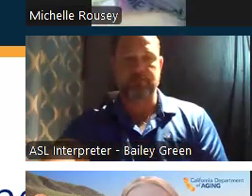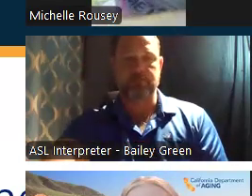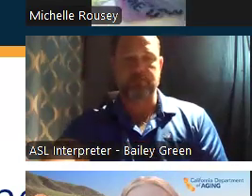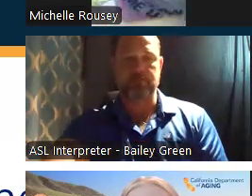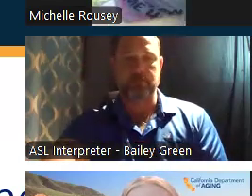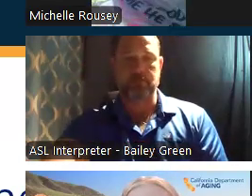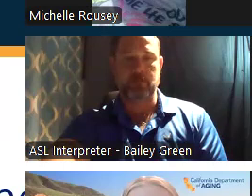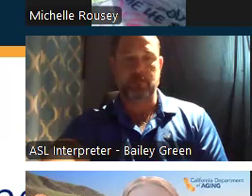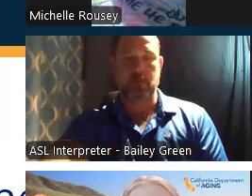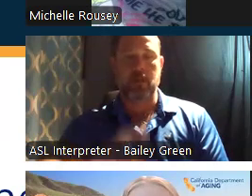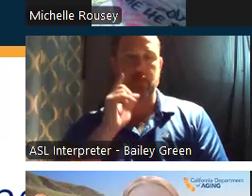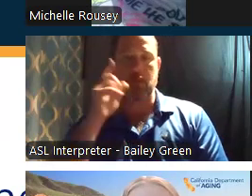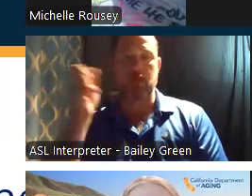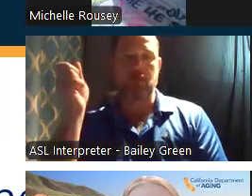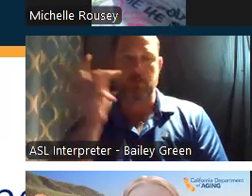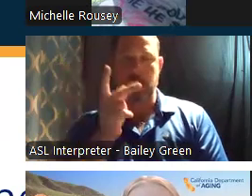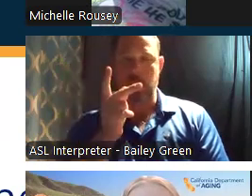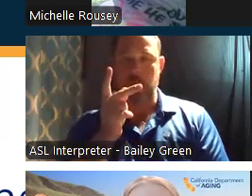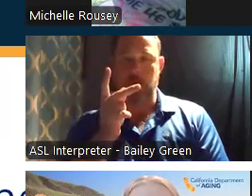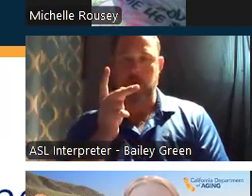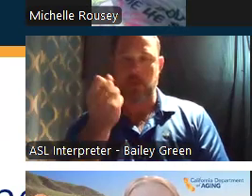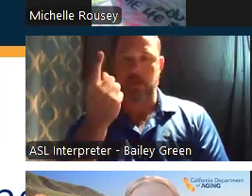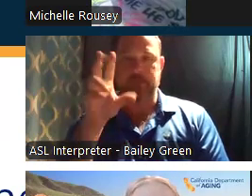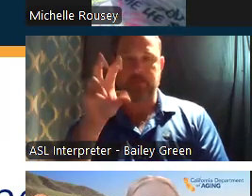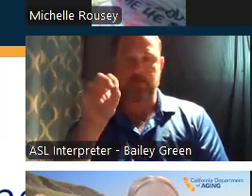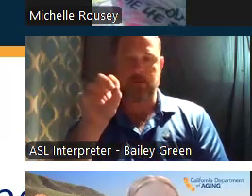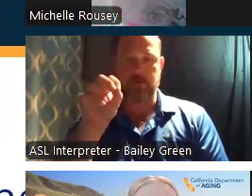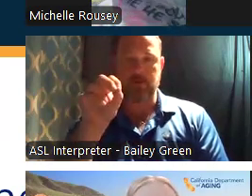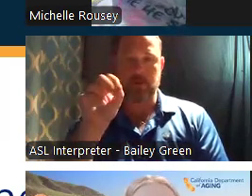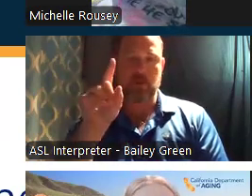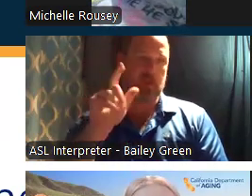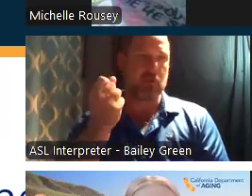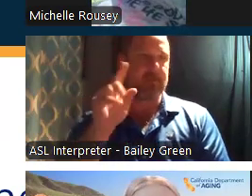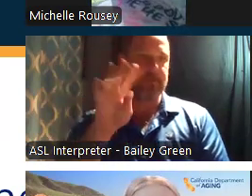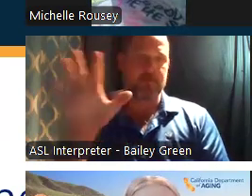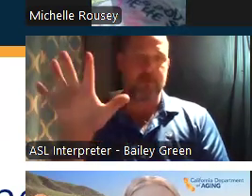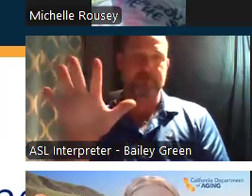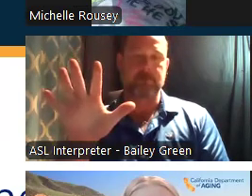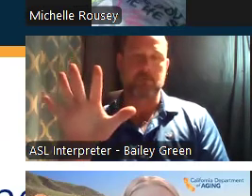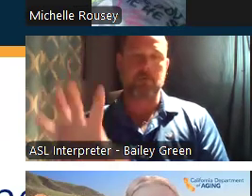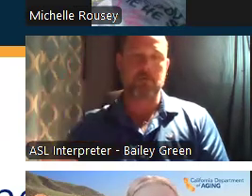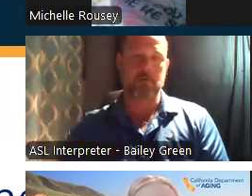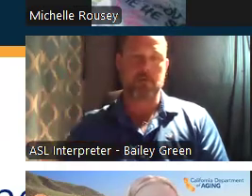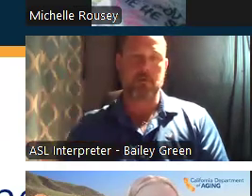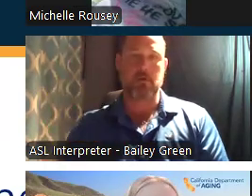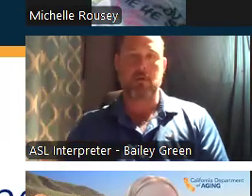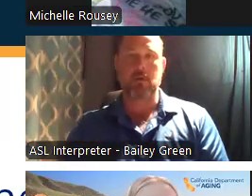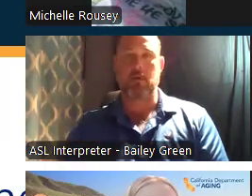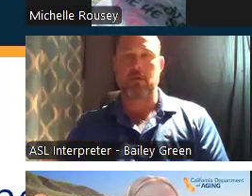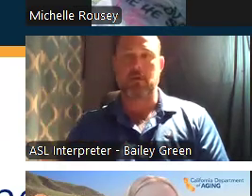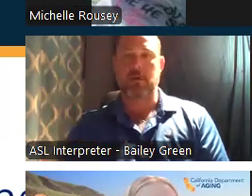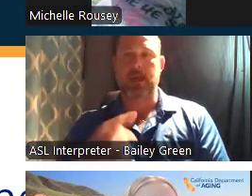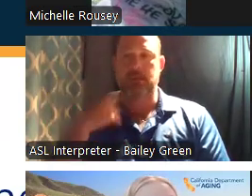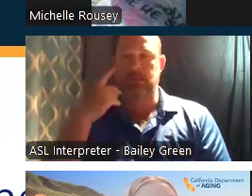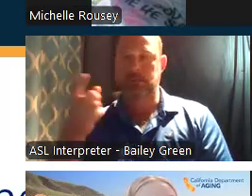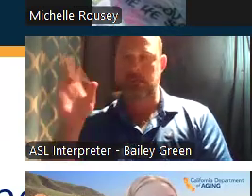I think let's return. We're right at the 11:30 hour, 11:45. I see Michelle Rousey has her hand